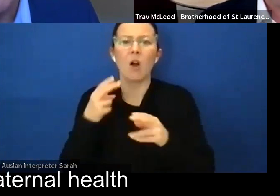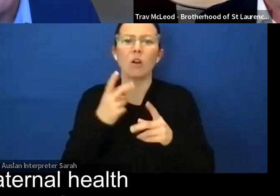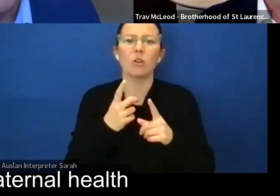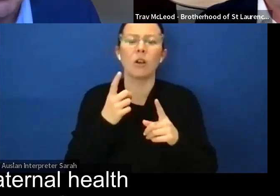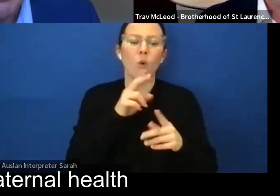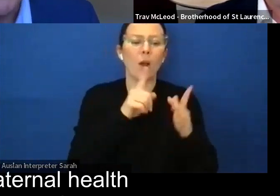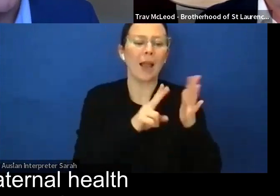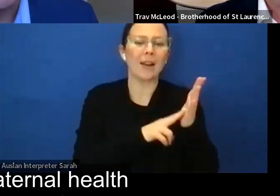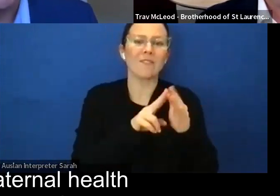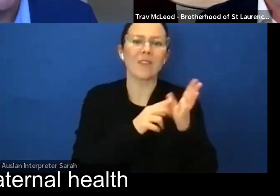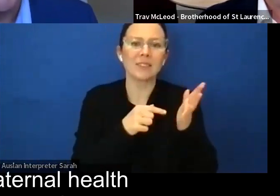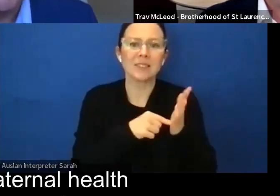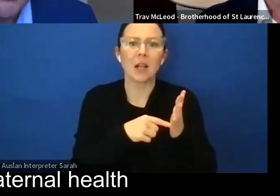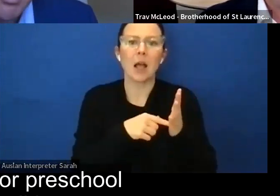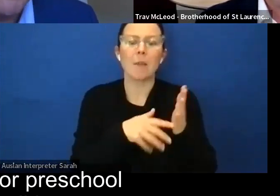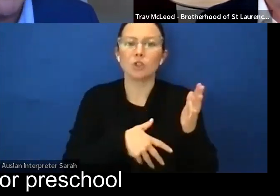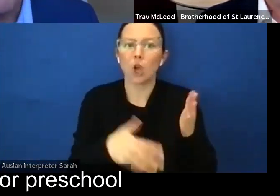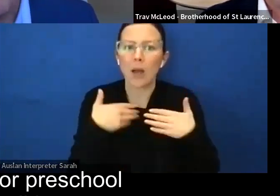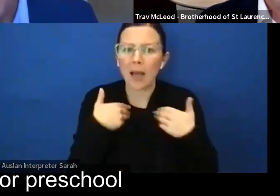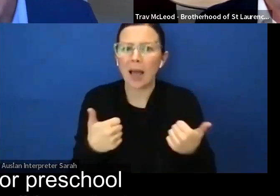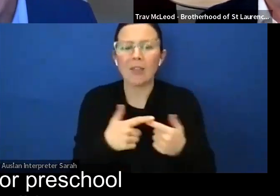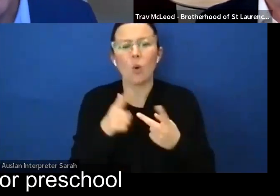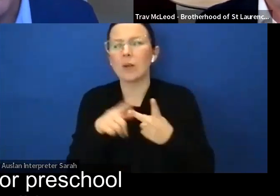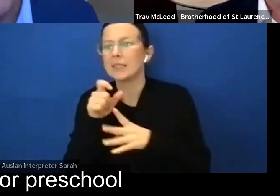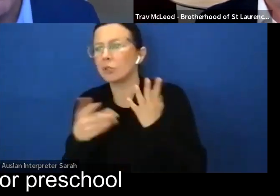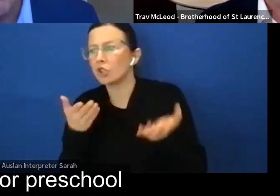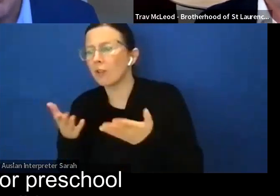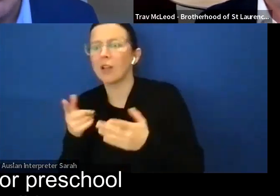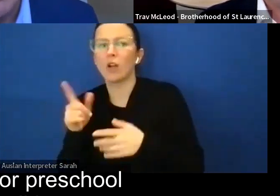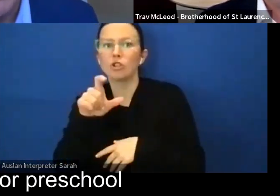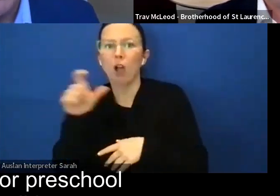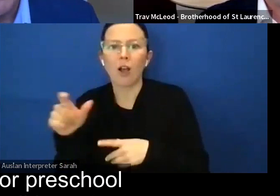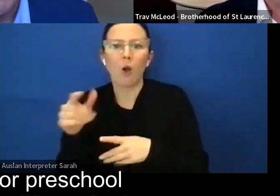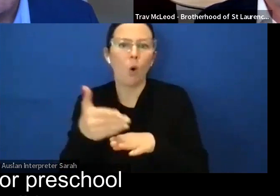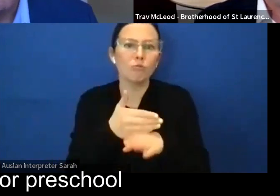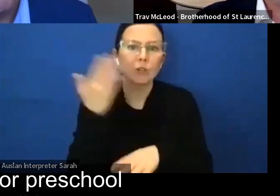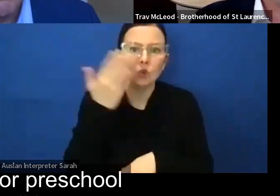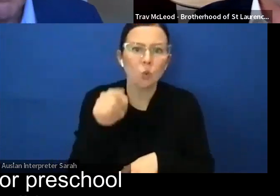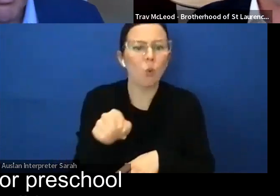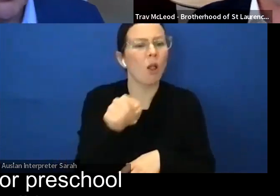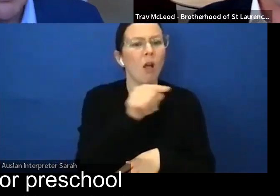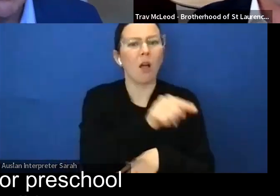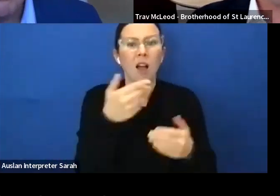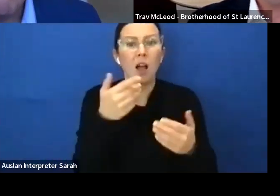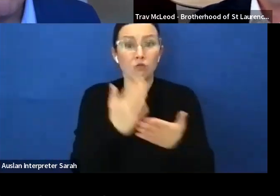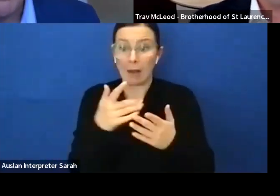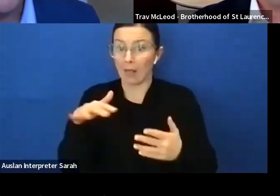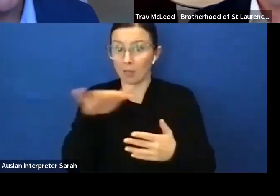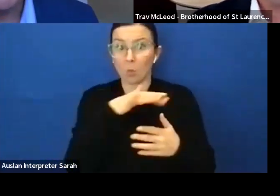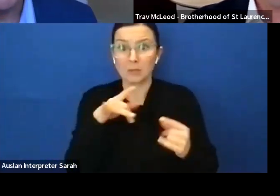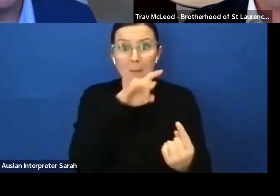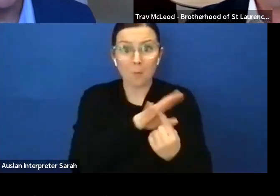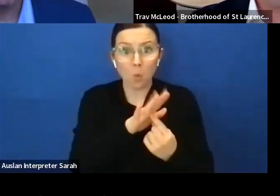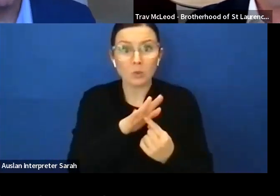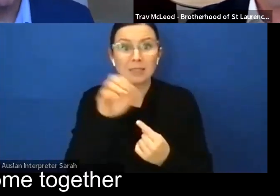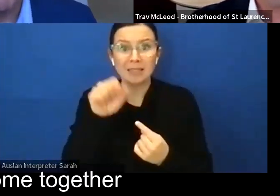or disability services or childcare or preschool, or which are all important and they all comprise